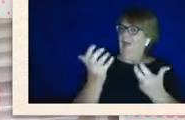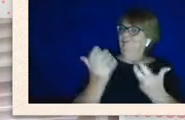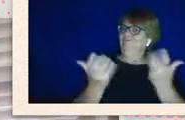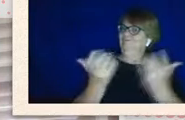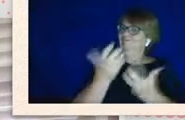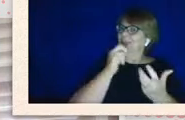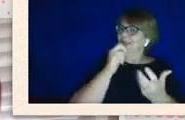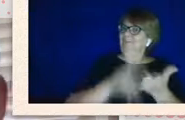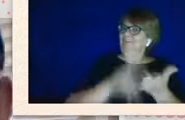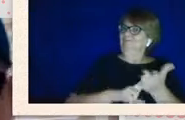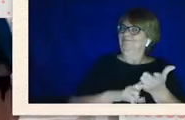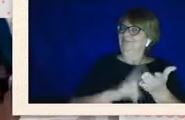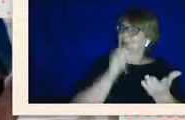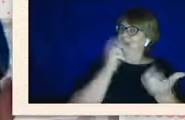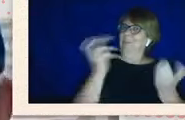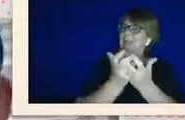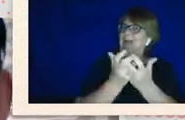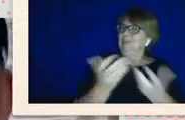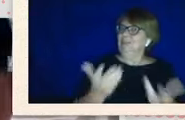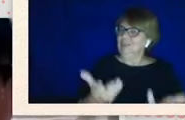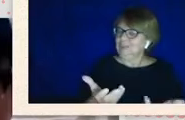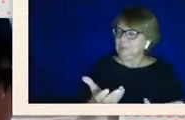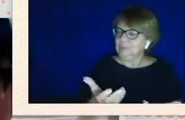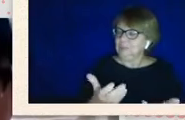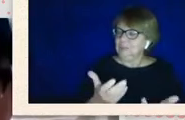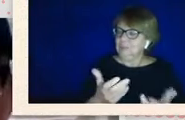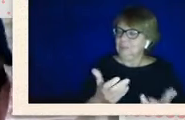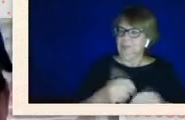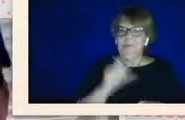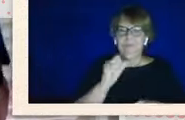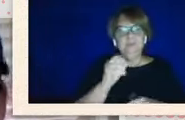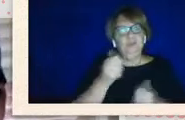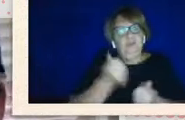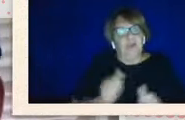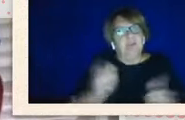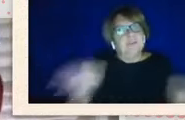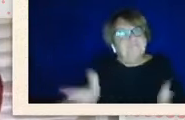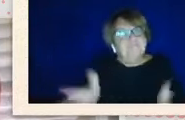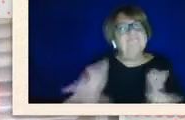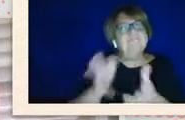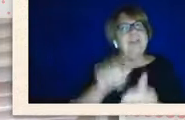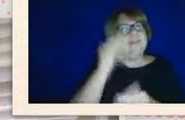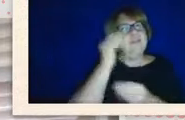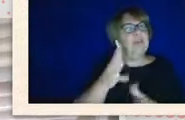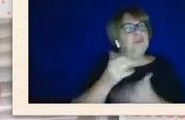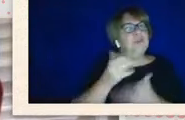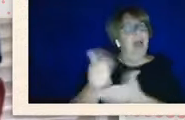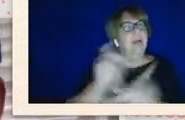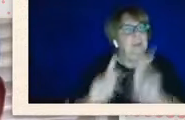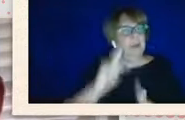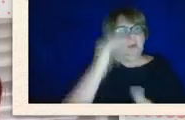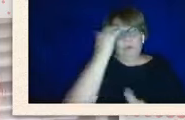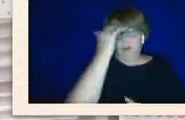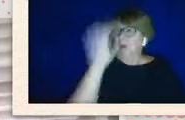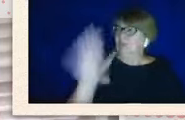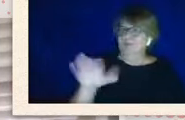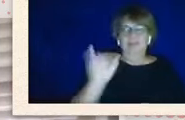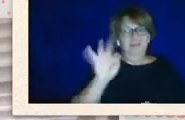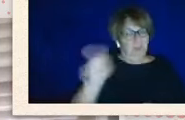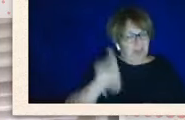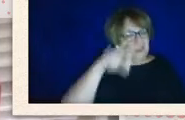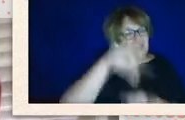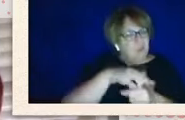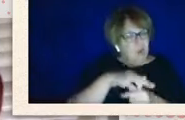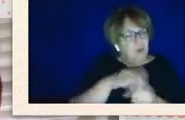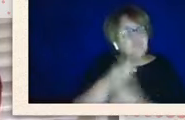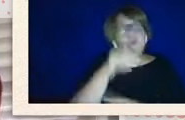populations, and try to proactively push that information to help people know, like, hey, if you have to vote by mail, these are